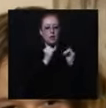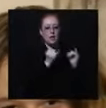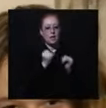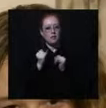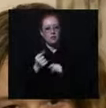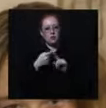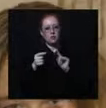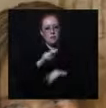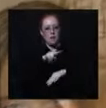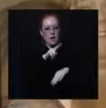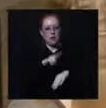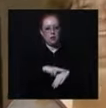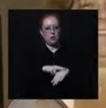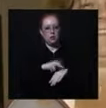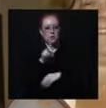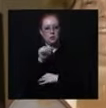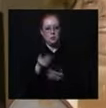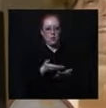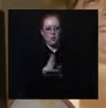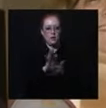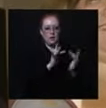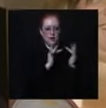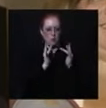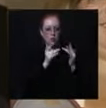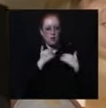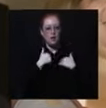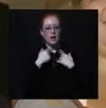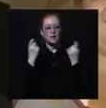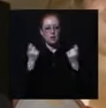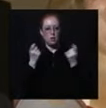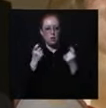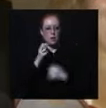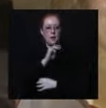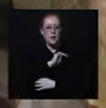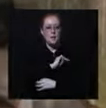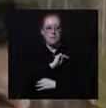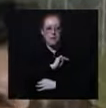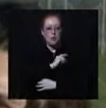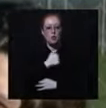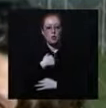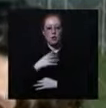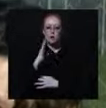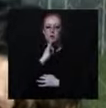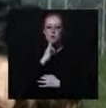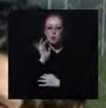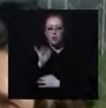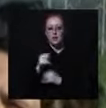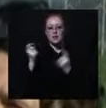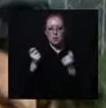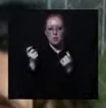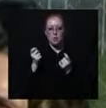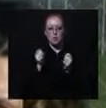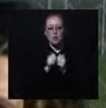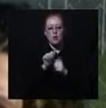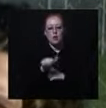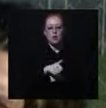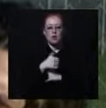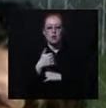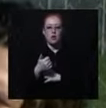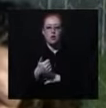individuals from the National Disability Rights Network. They had a ceremony, and Matthew and I spoke at that ceremony along with